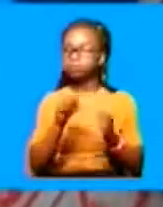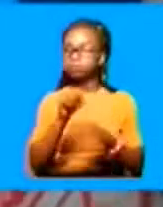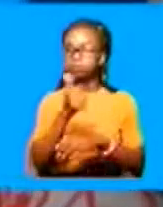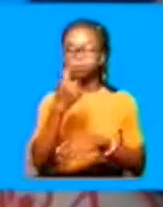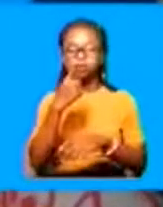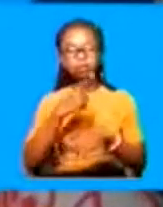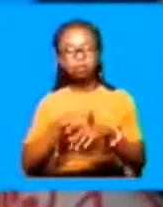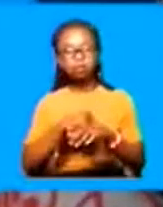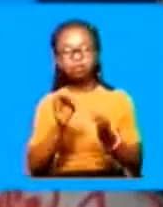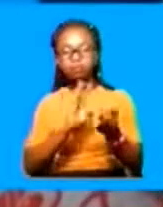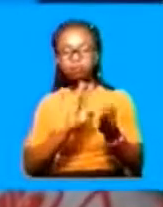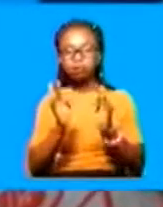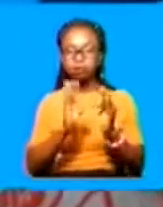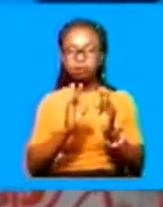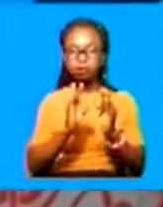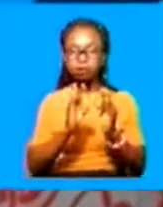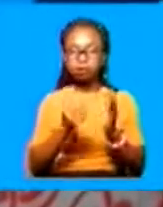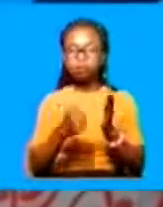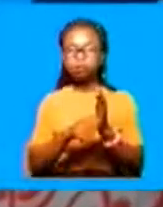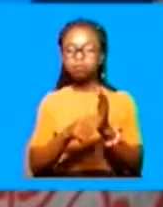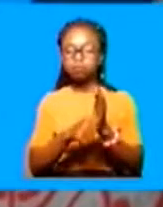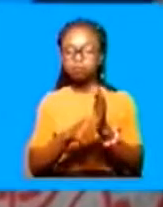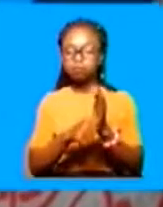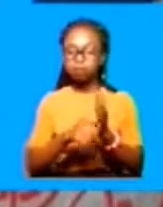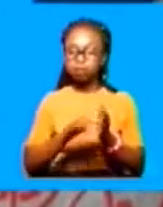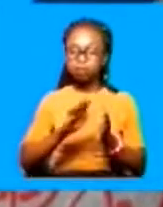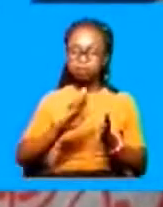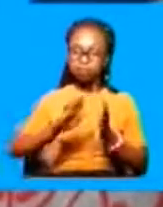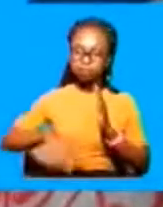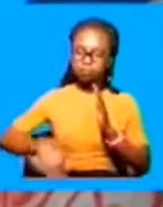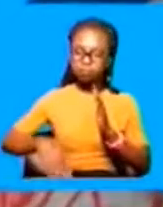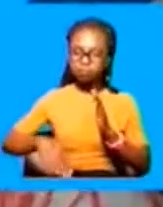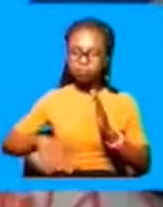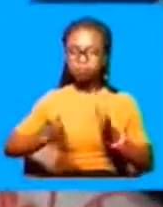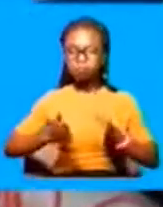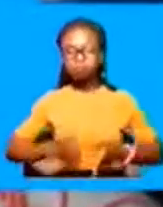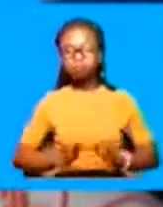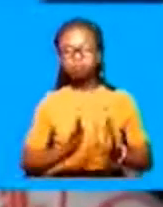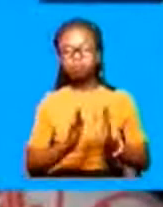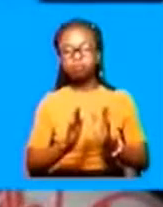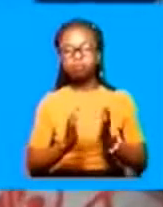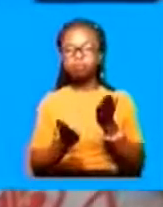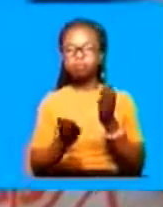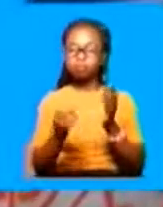Samoro ka chandruokno komiyo nyathi wuok maber, to bedo gi kasoro mang'eny